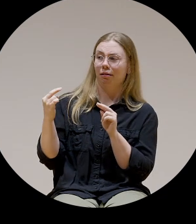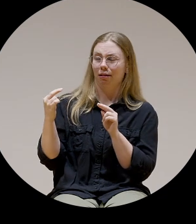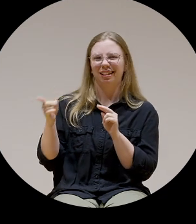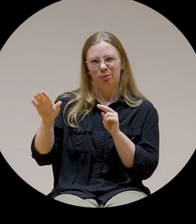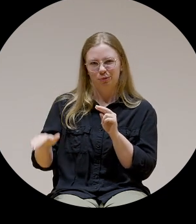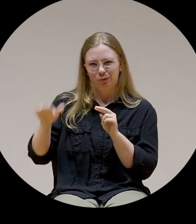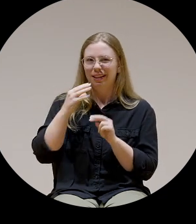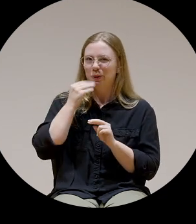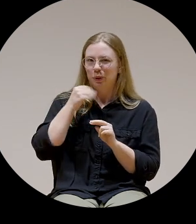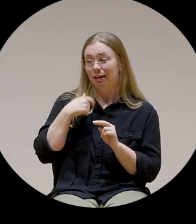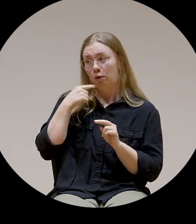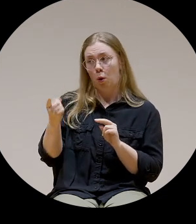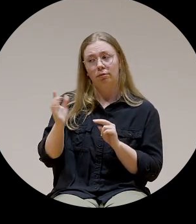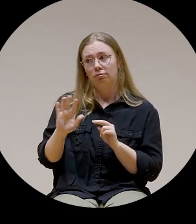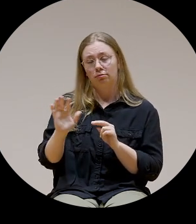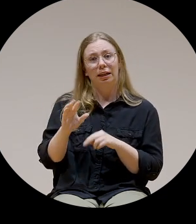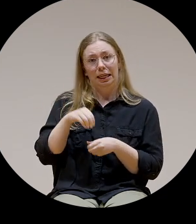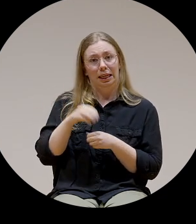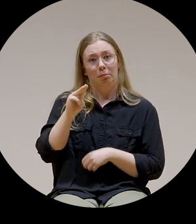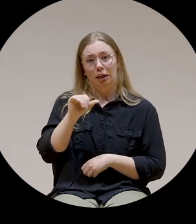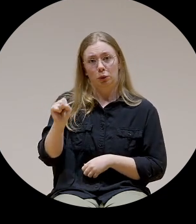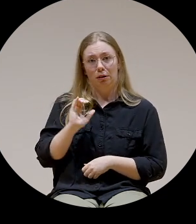didn't do this in Catholicism in Massachusetts."